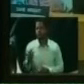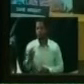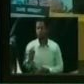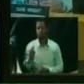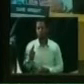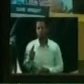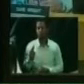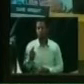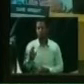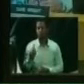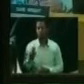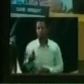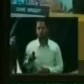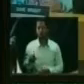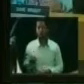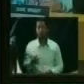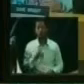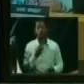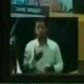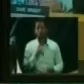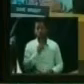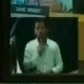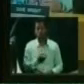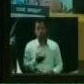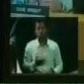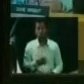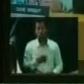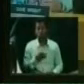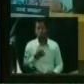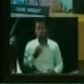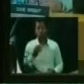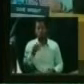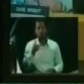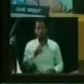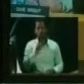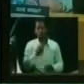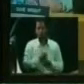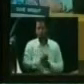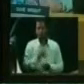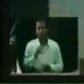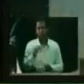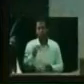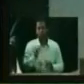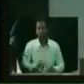Chairman. It may be true, Sam, but there's no use making the same mistake twice.